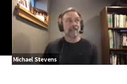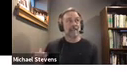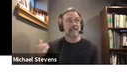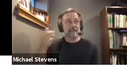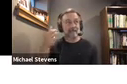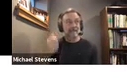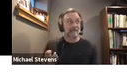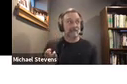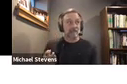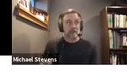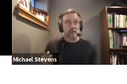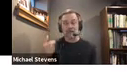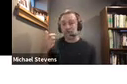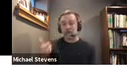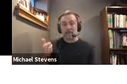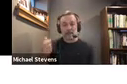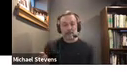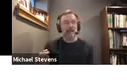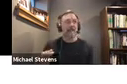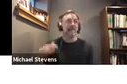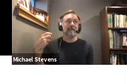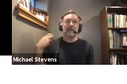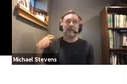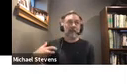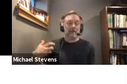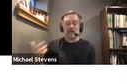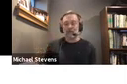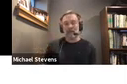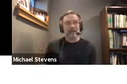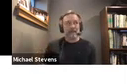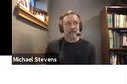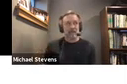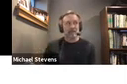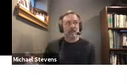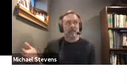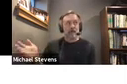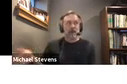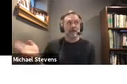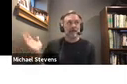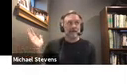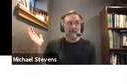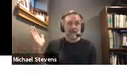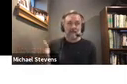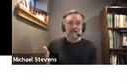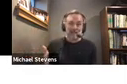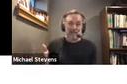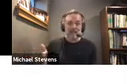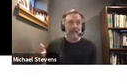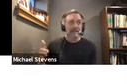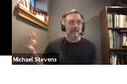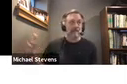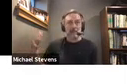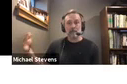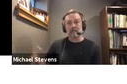And it's gonna, it's delivered through a fully localized web and mobile application. There will also be live streaming